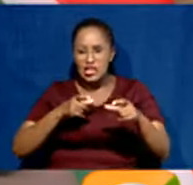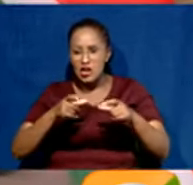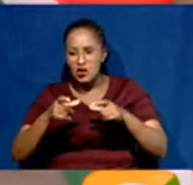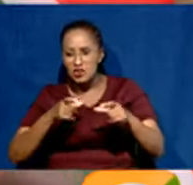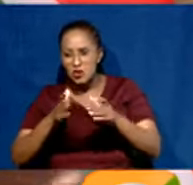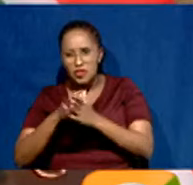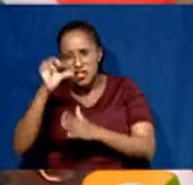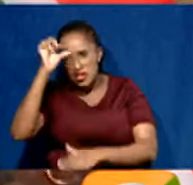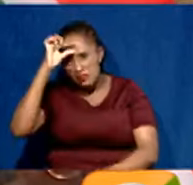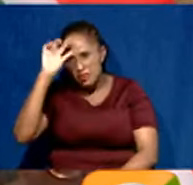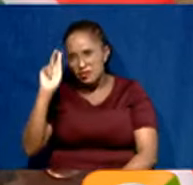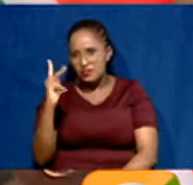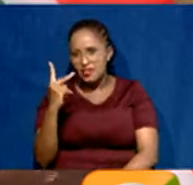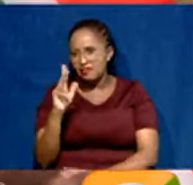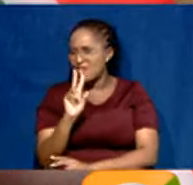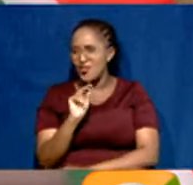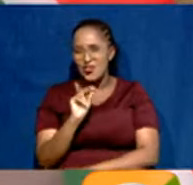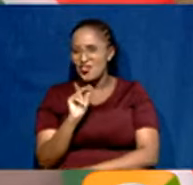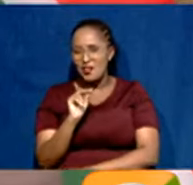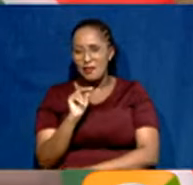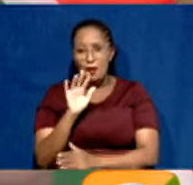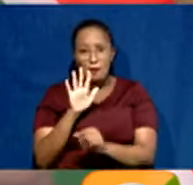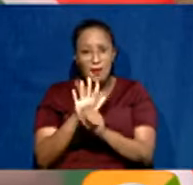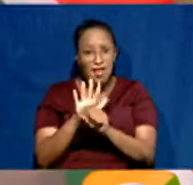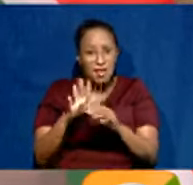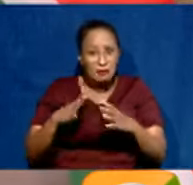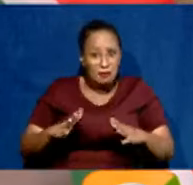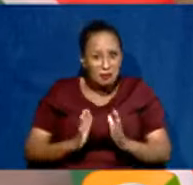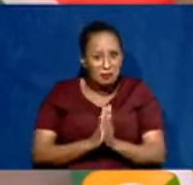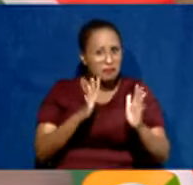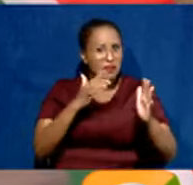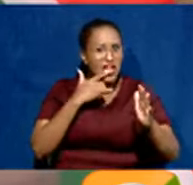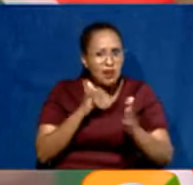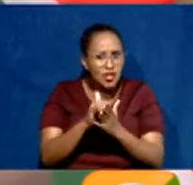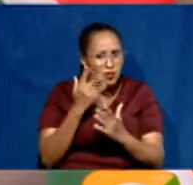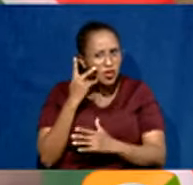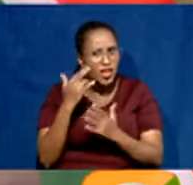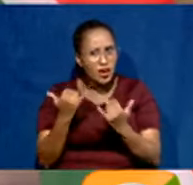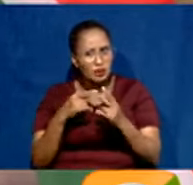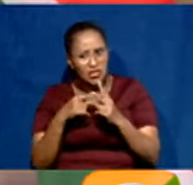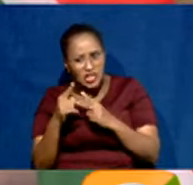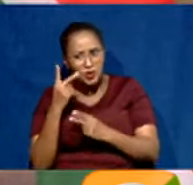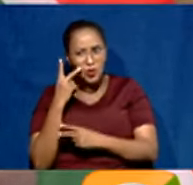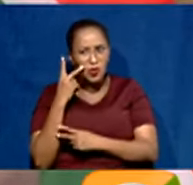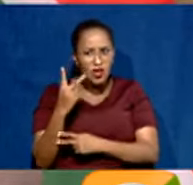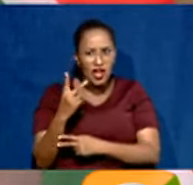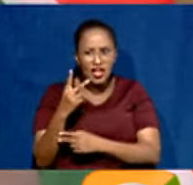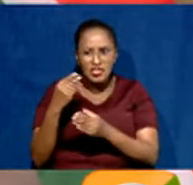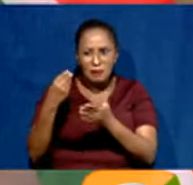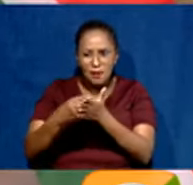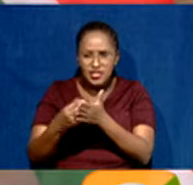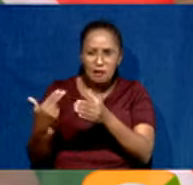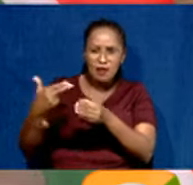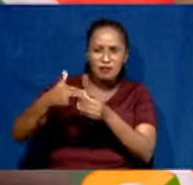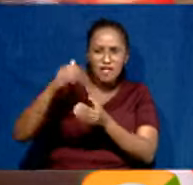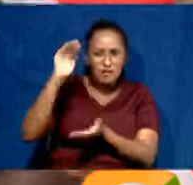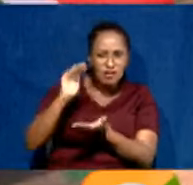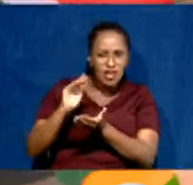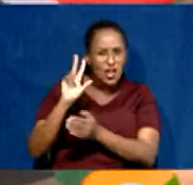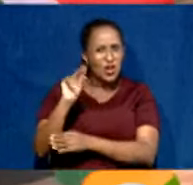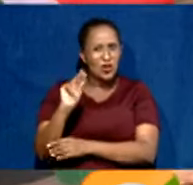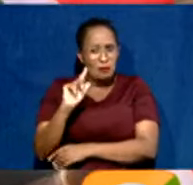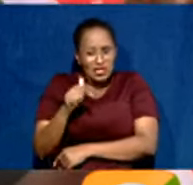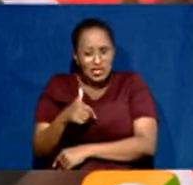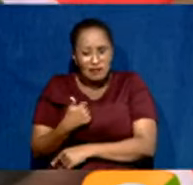government of Kenya. That's why I was saying yesterday, many people are praising me that, oh, you see, we have now begin to see the prices of fuel coming down. I told